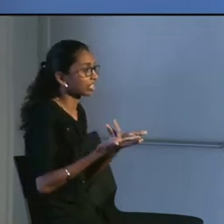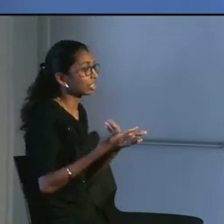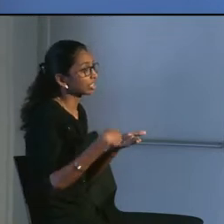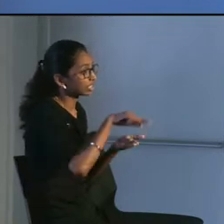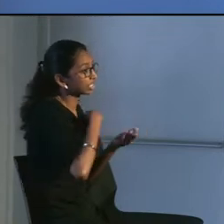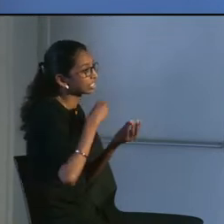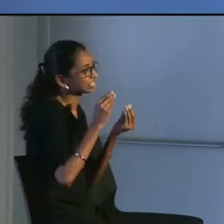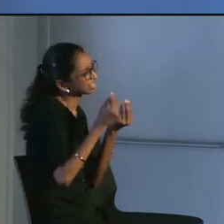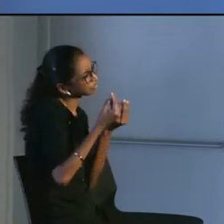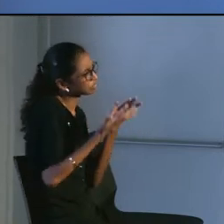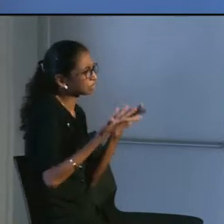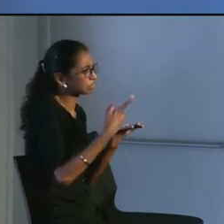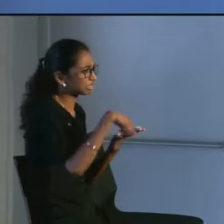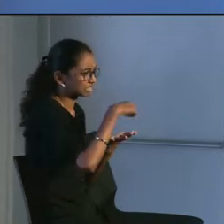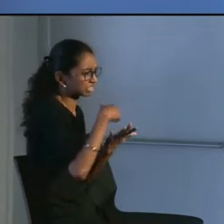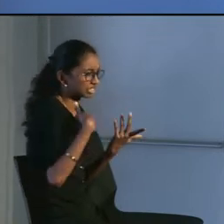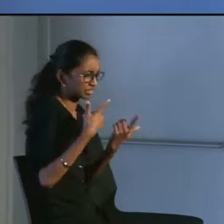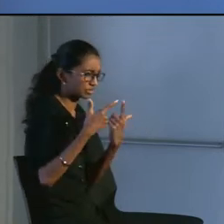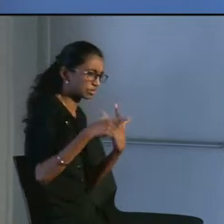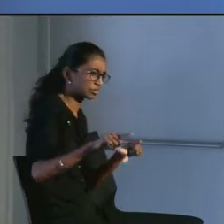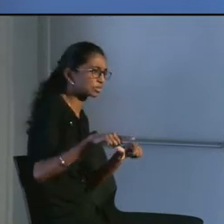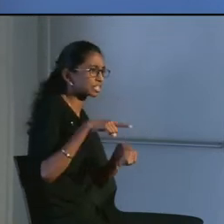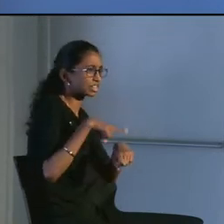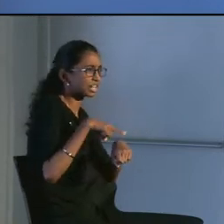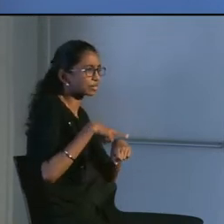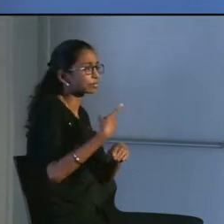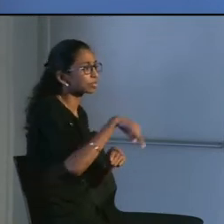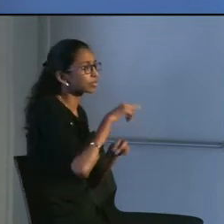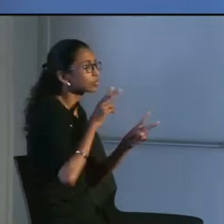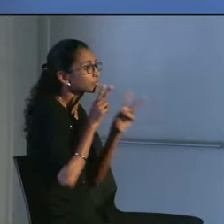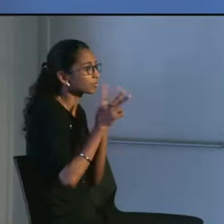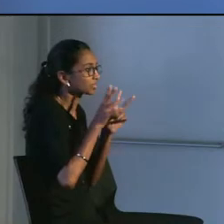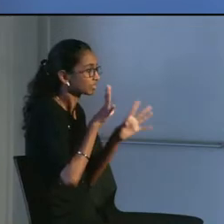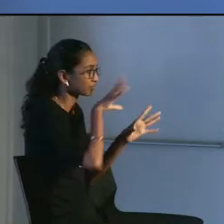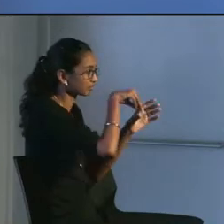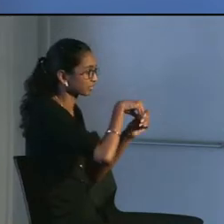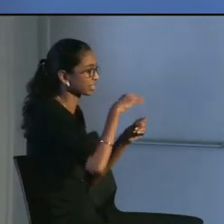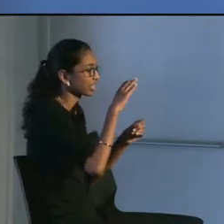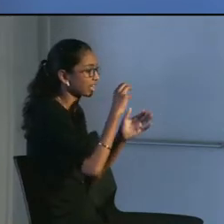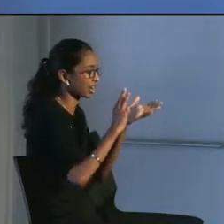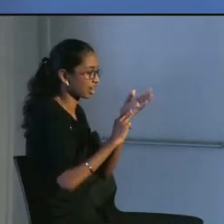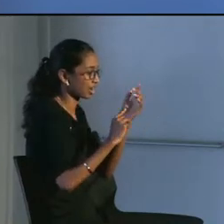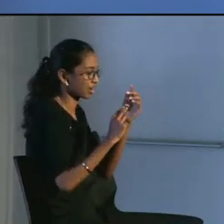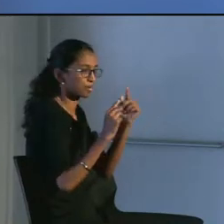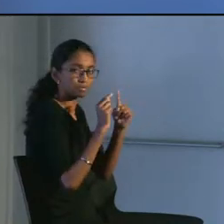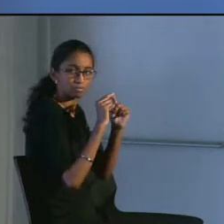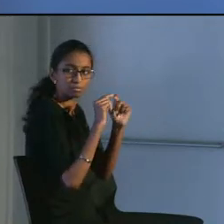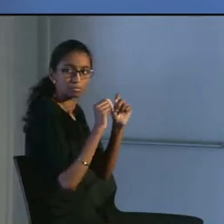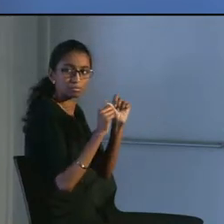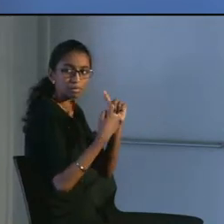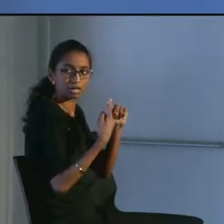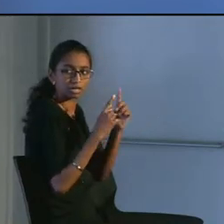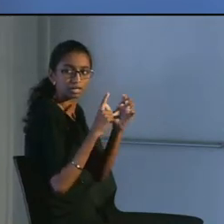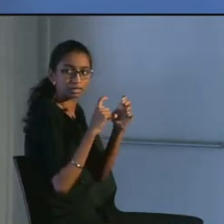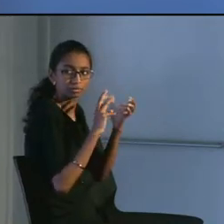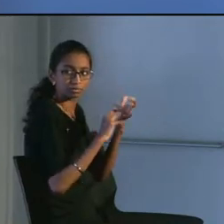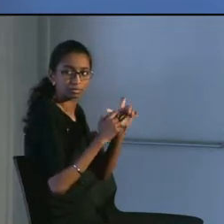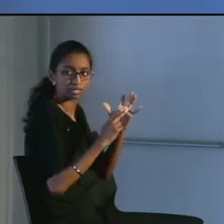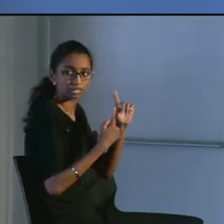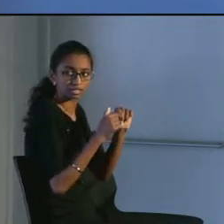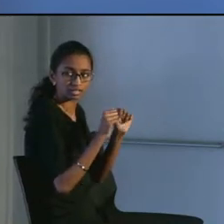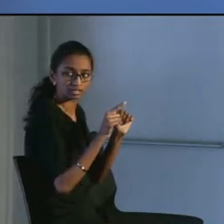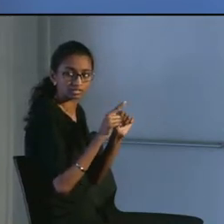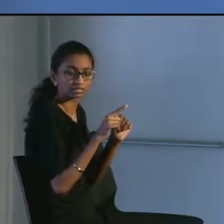be losing a sense of emotion when we're talking in compartmentalized categories now. Again,